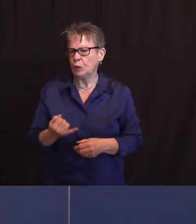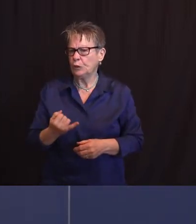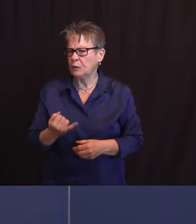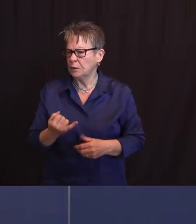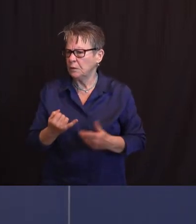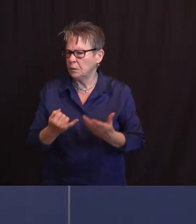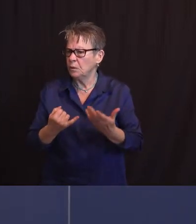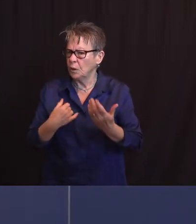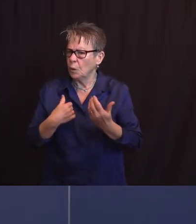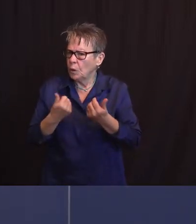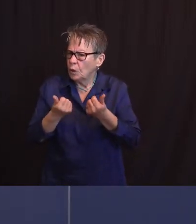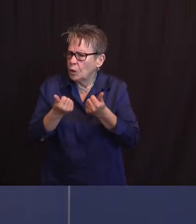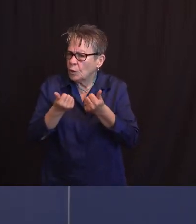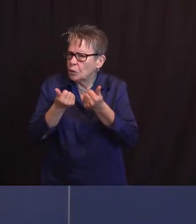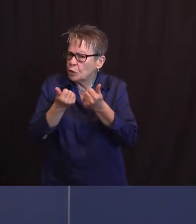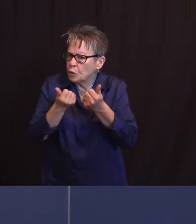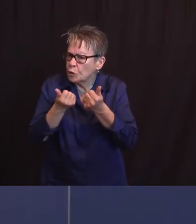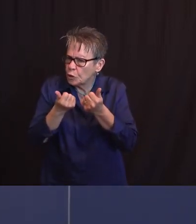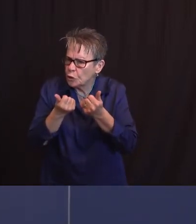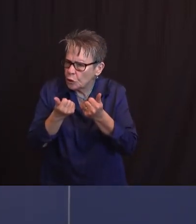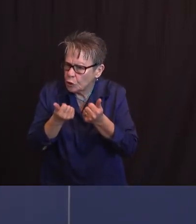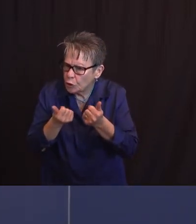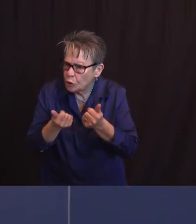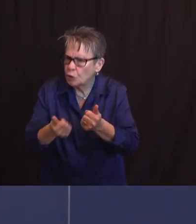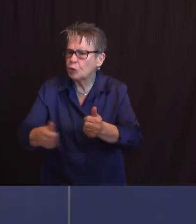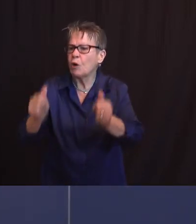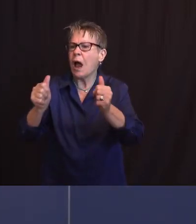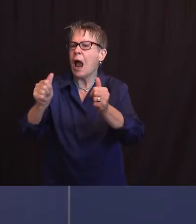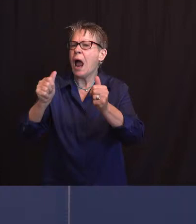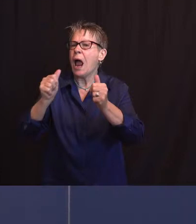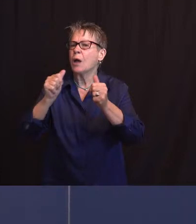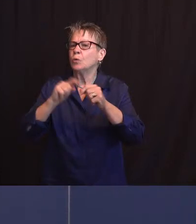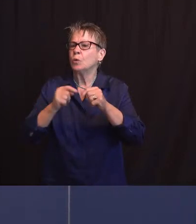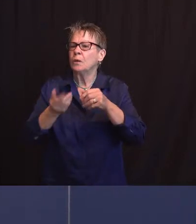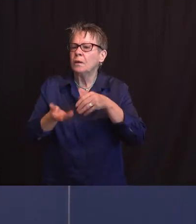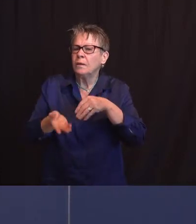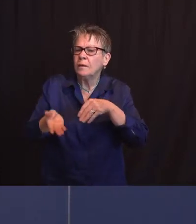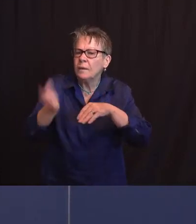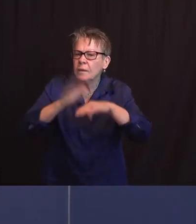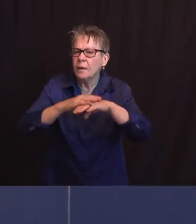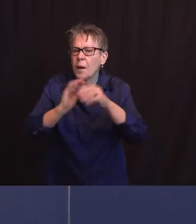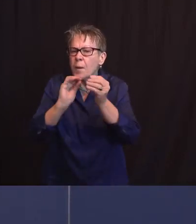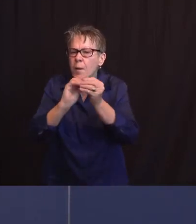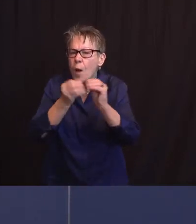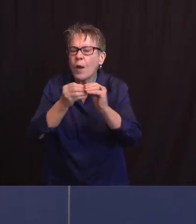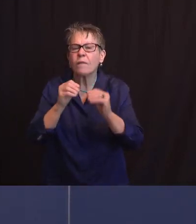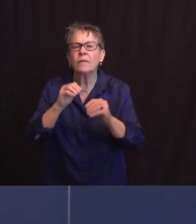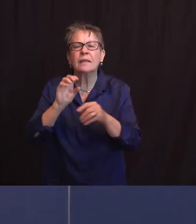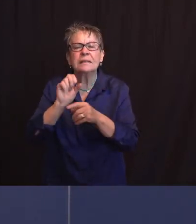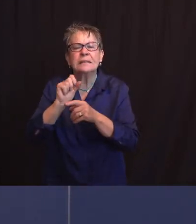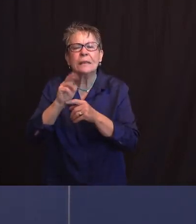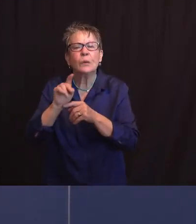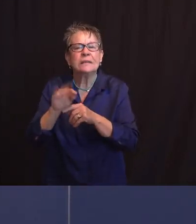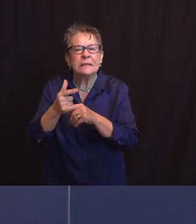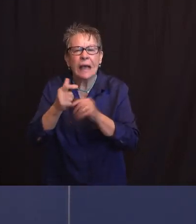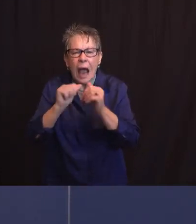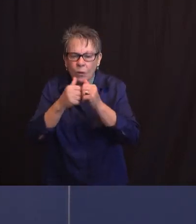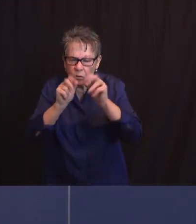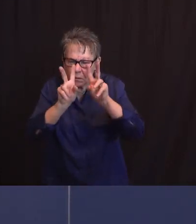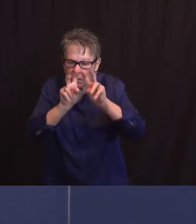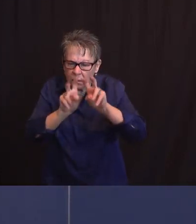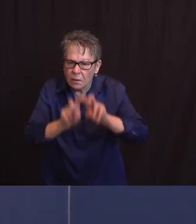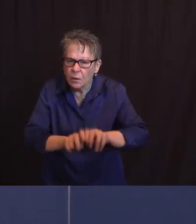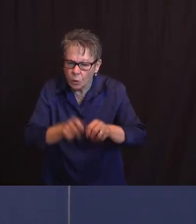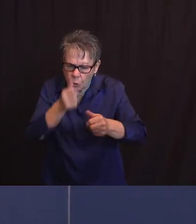up our sequencing in general, to have a better sense of the characterization of these variants. But again, just to reiterate, is